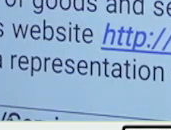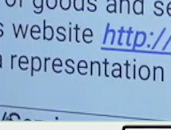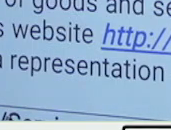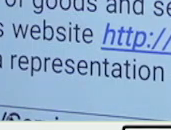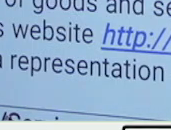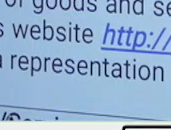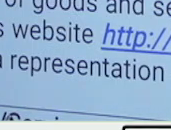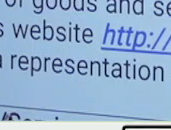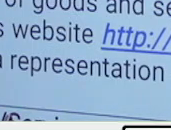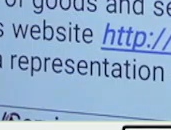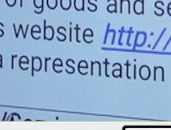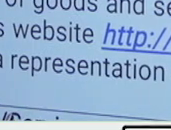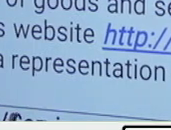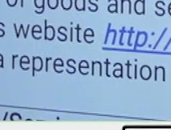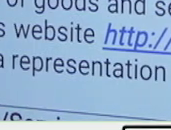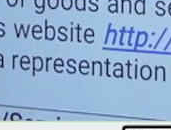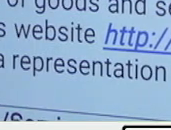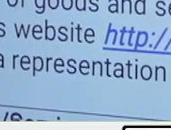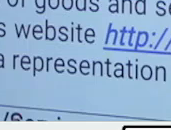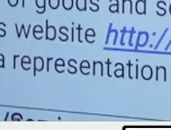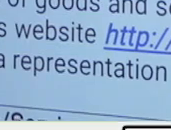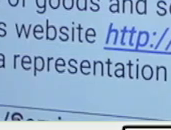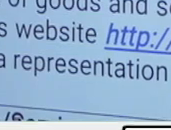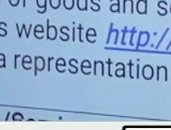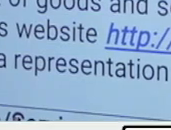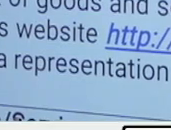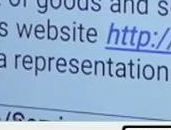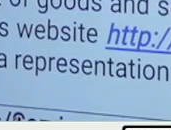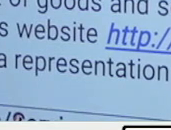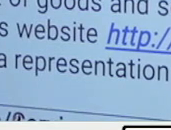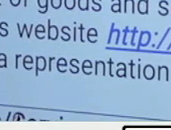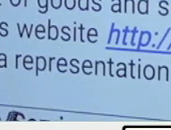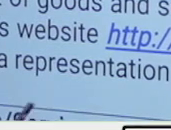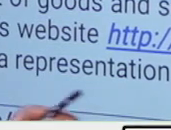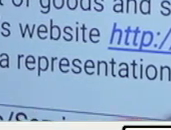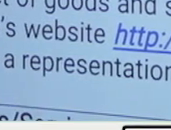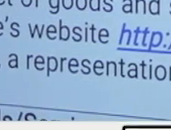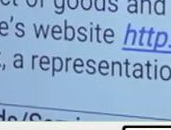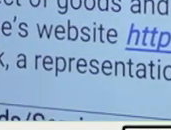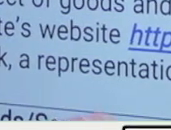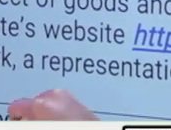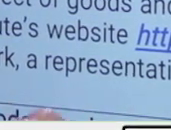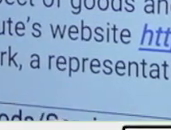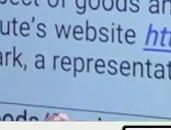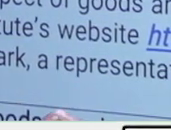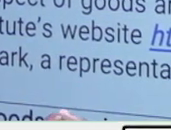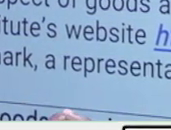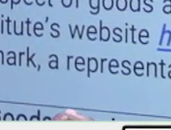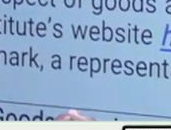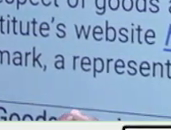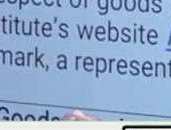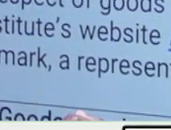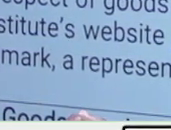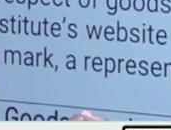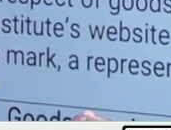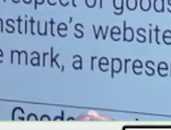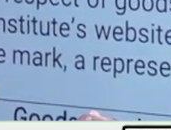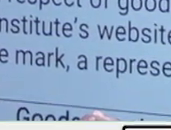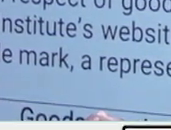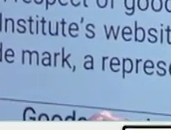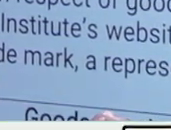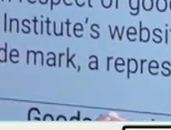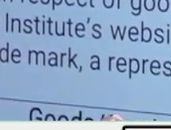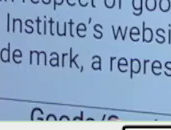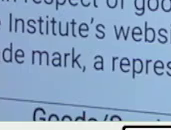to appear in the certificate when it's registered. So through here, we have, this is a search.